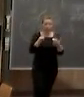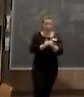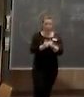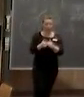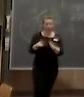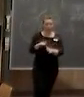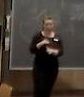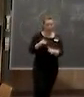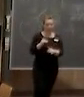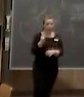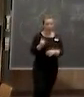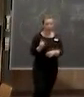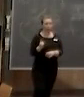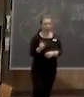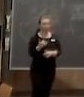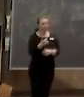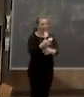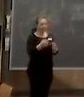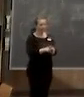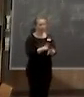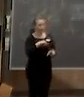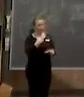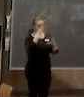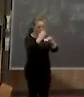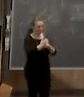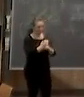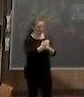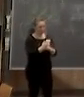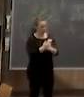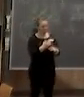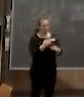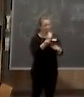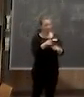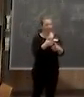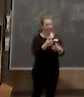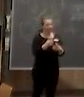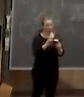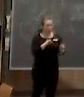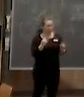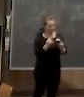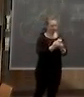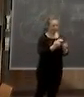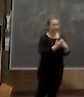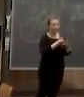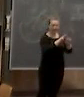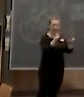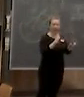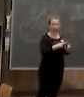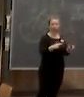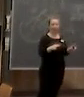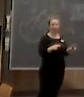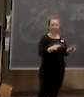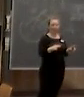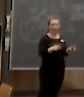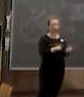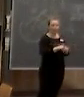So one of the things in focus, in the focus strategy, and also in our core competencies, was going back to being international as a